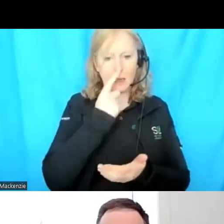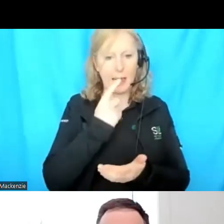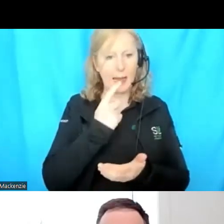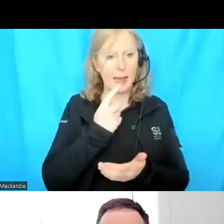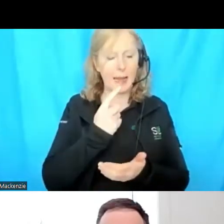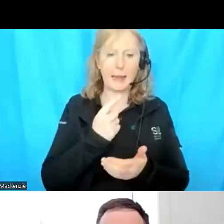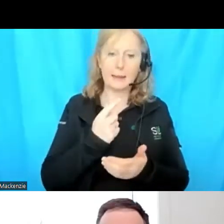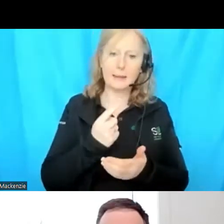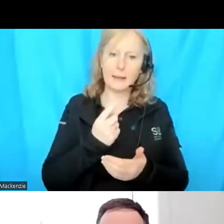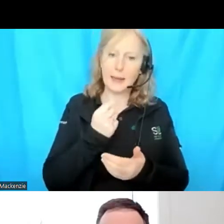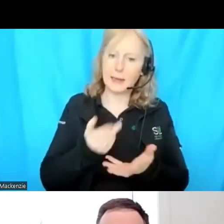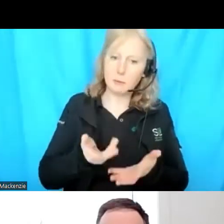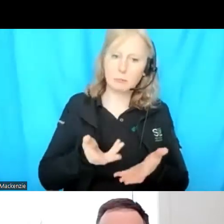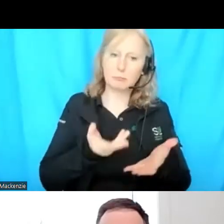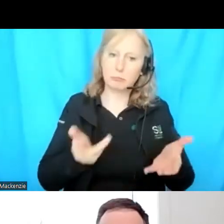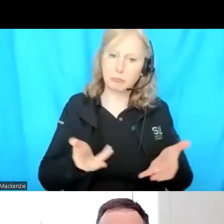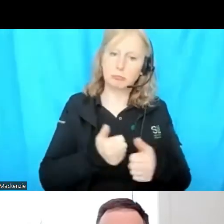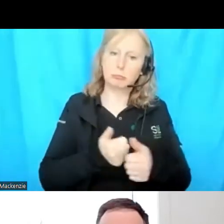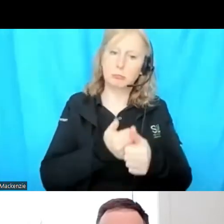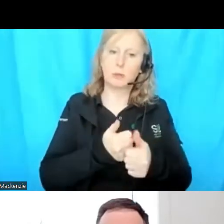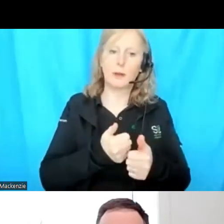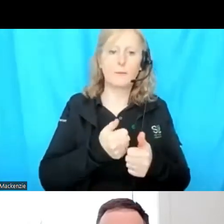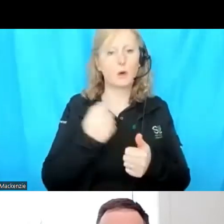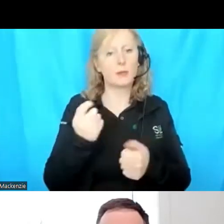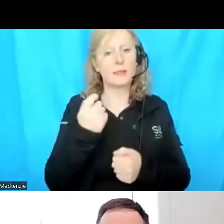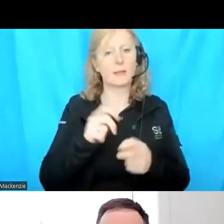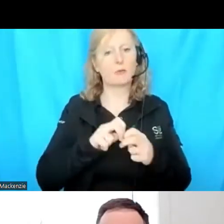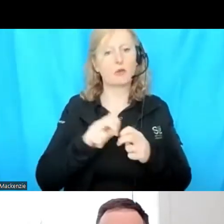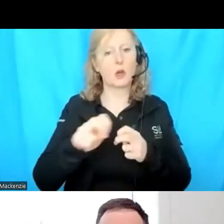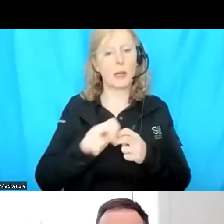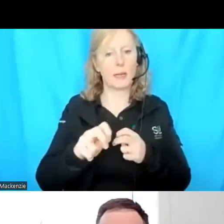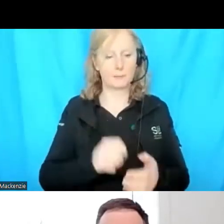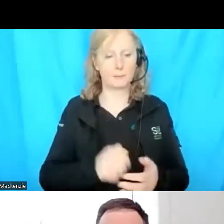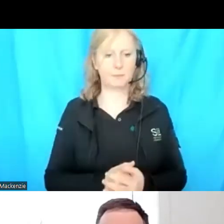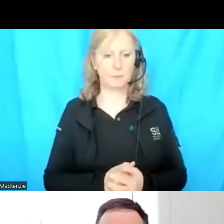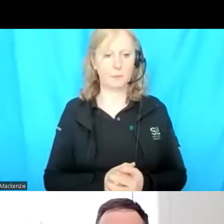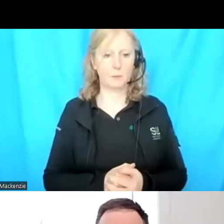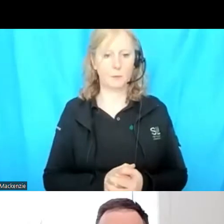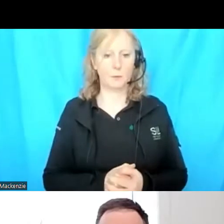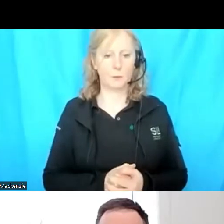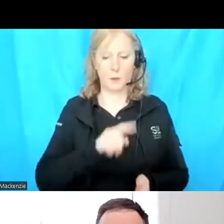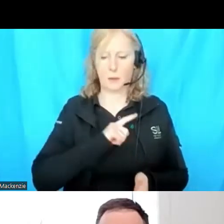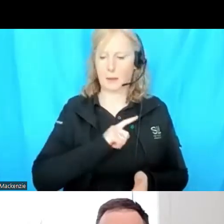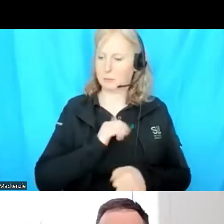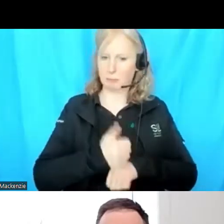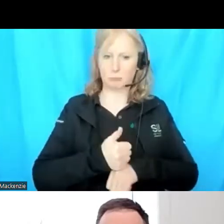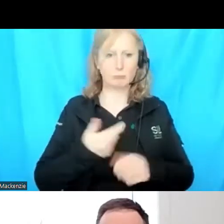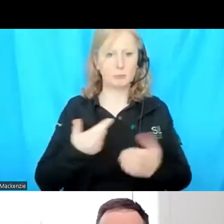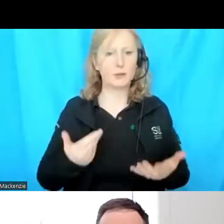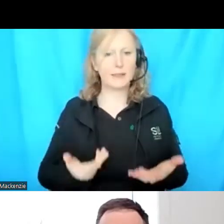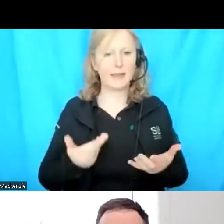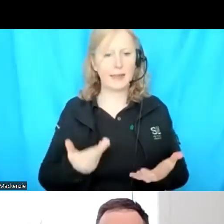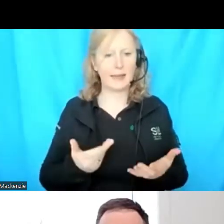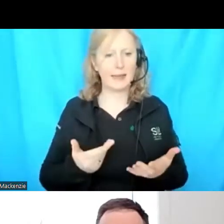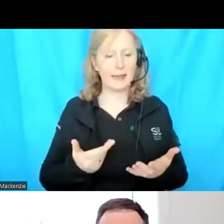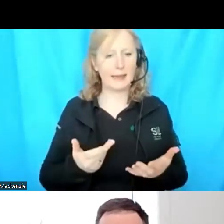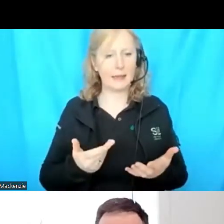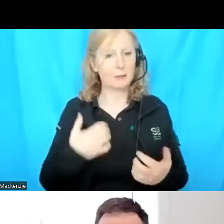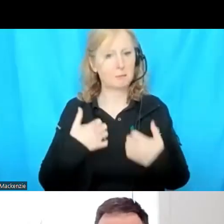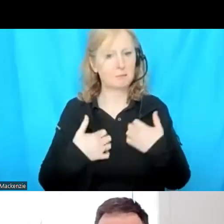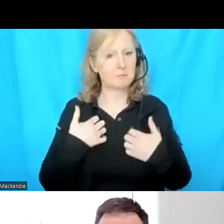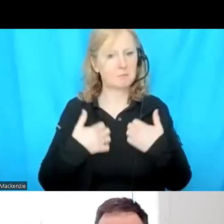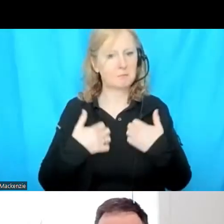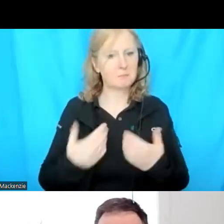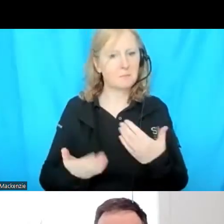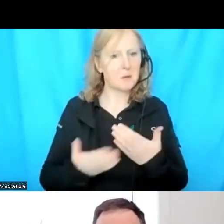make a successful journey. So that kind of led us to today's session, where we're really interested to find out more about